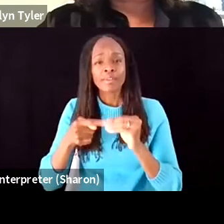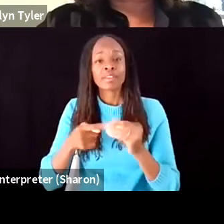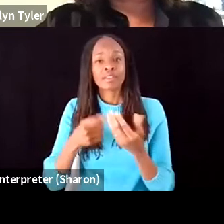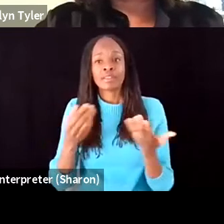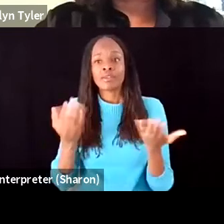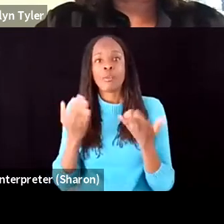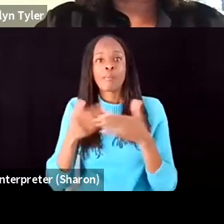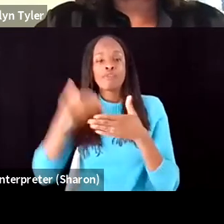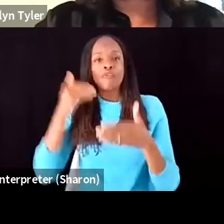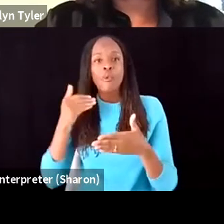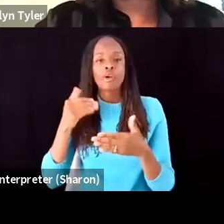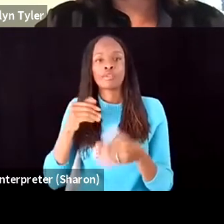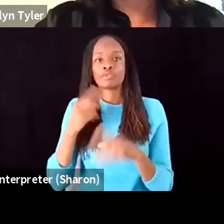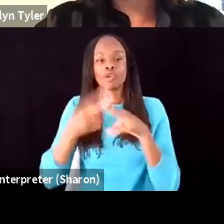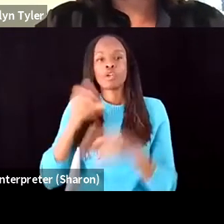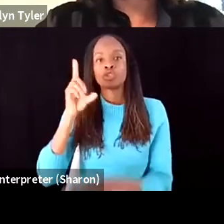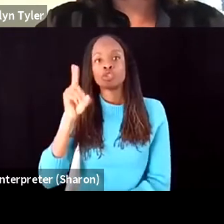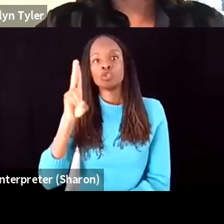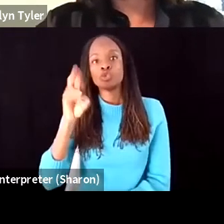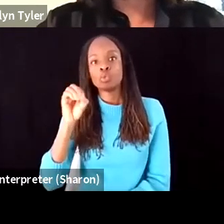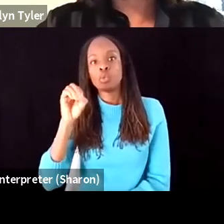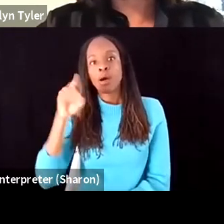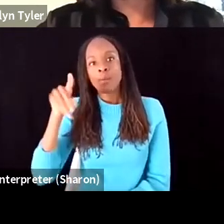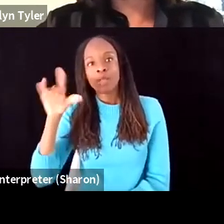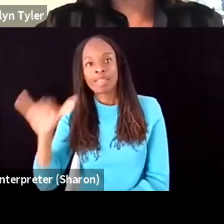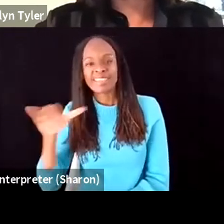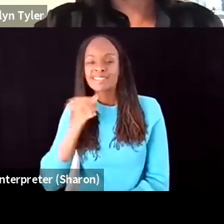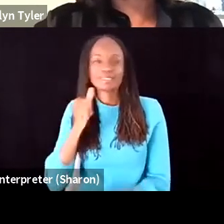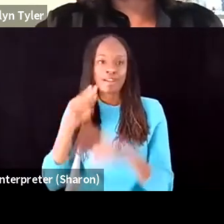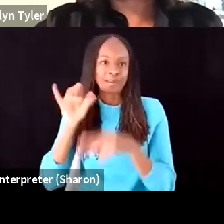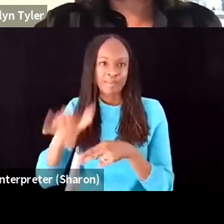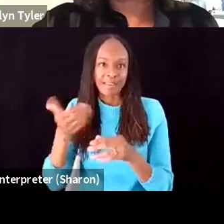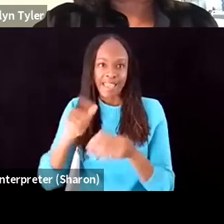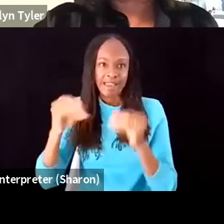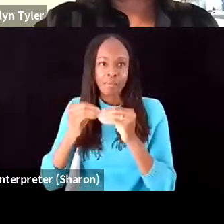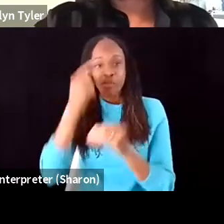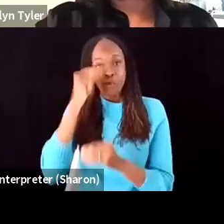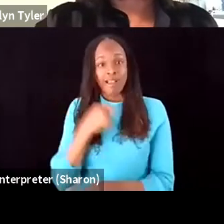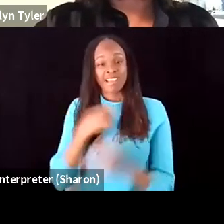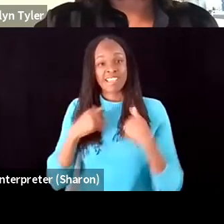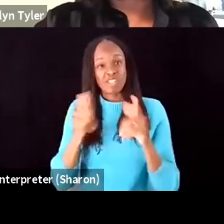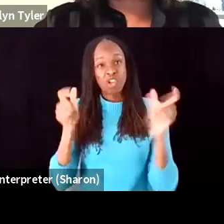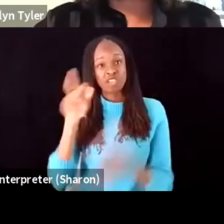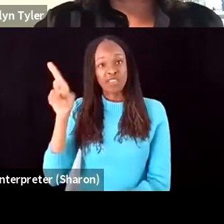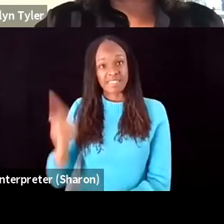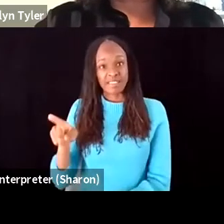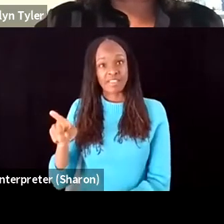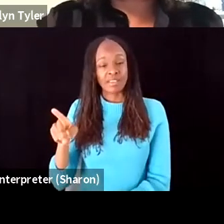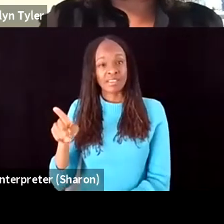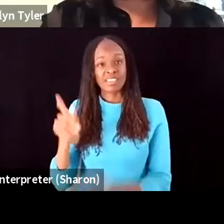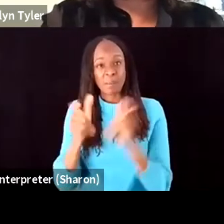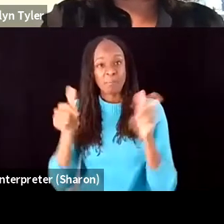called a duopoly. They really don't call it that anymore. For us, we have a very large, in Philadelphia, our biggest